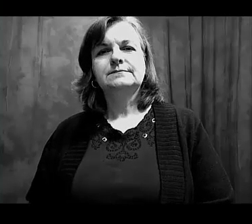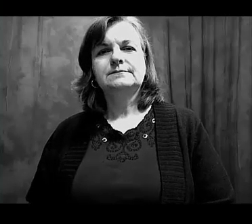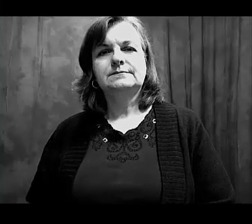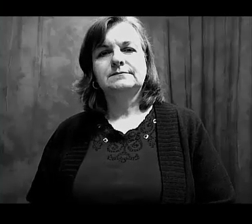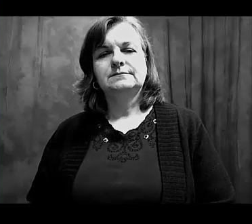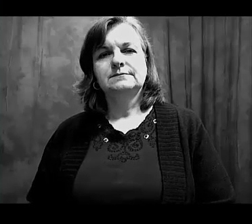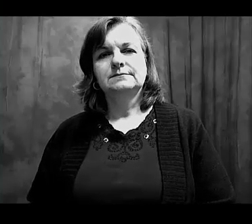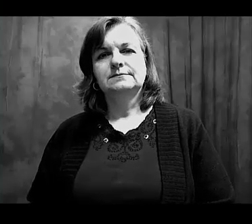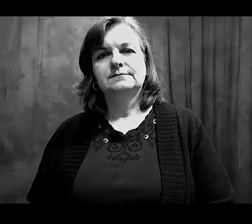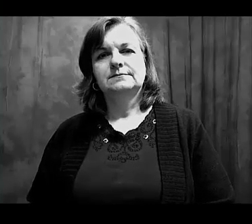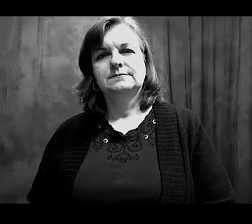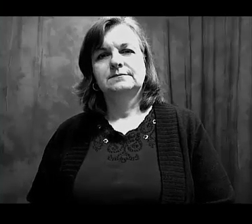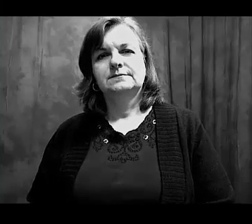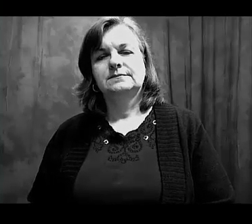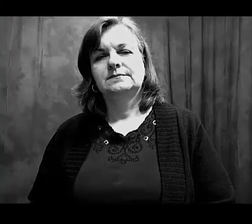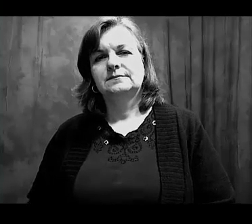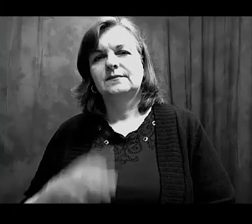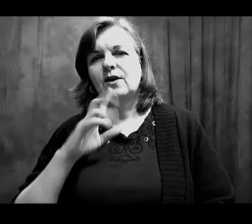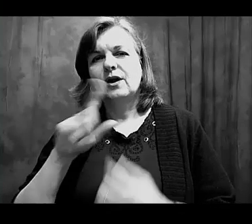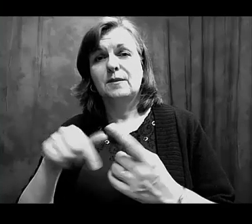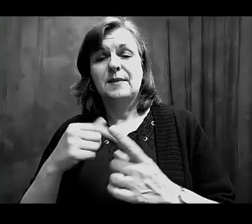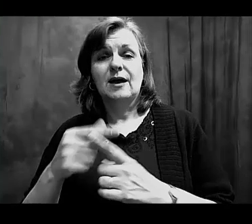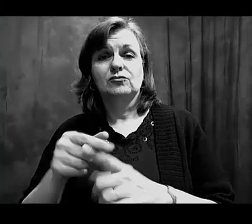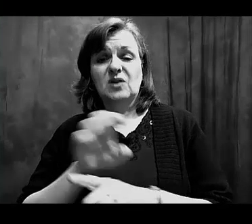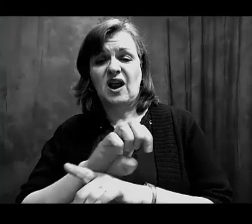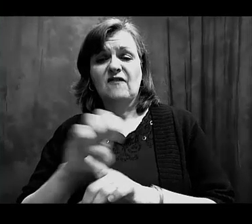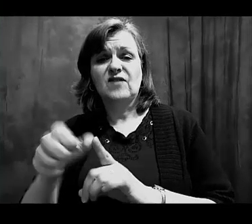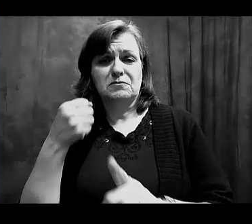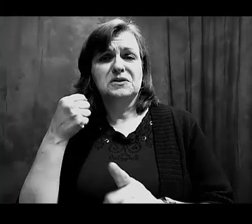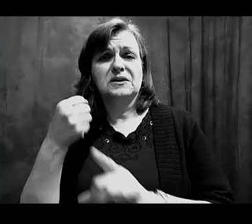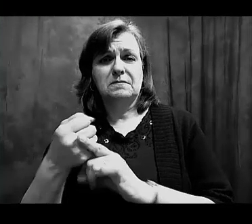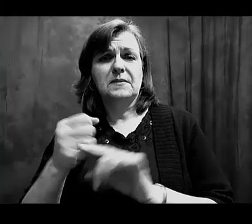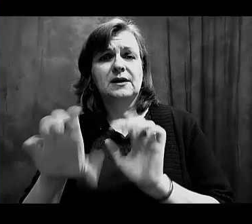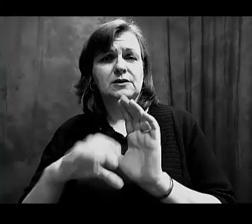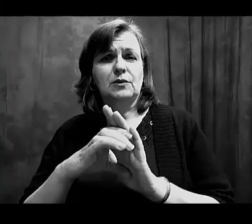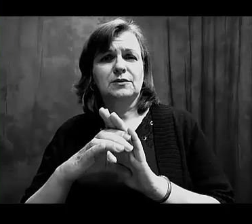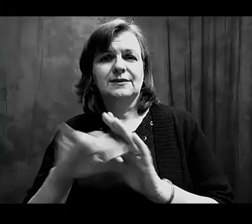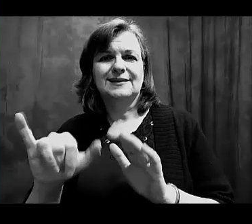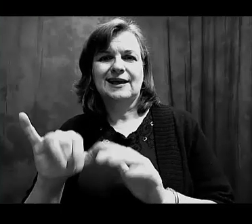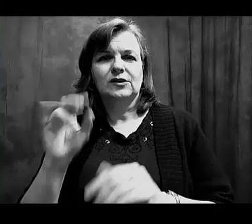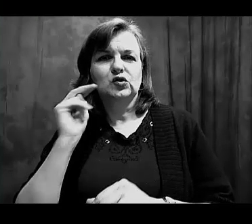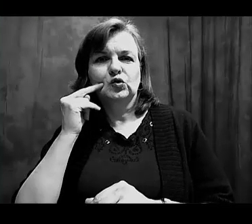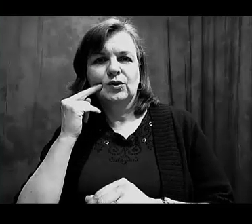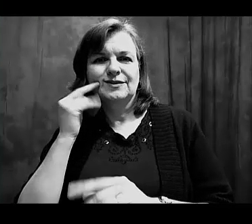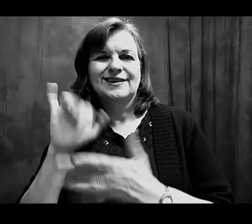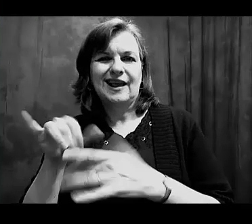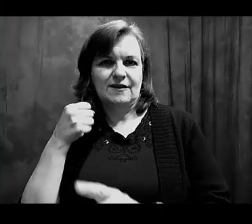for you as far as nutrition and its effect on your height.